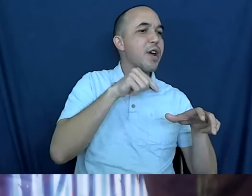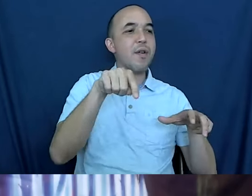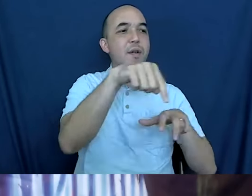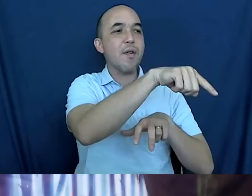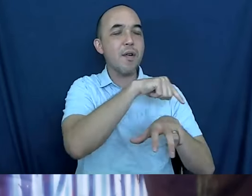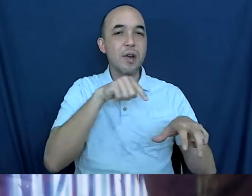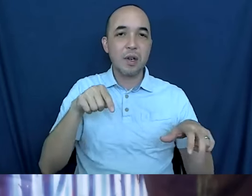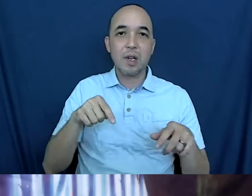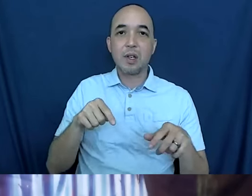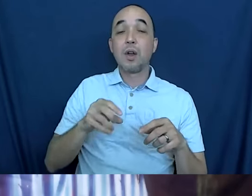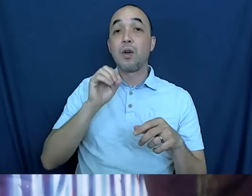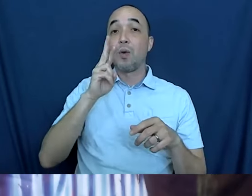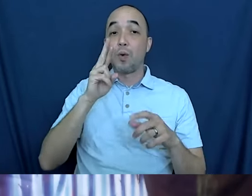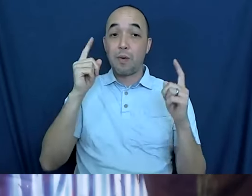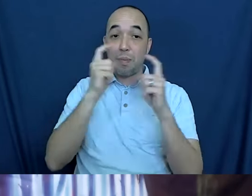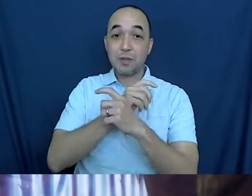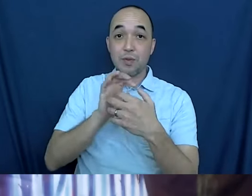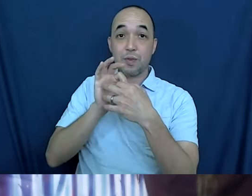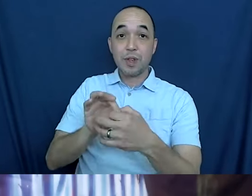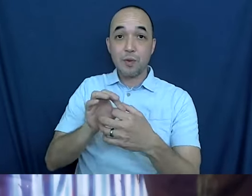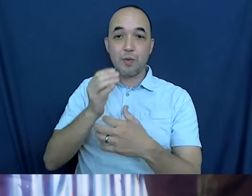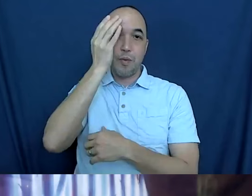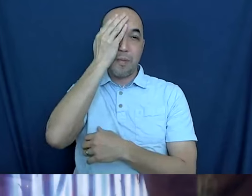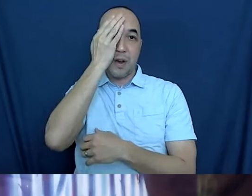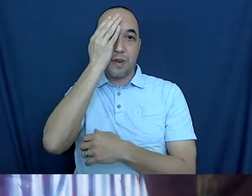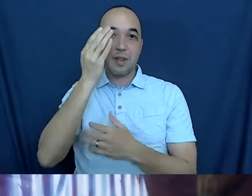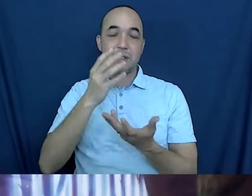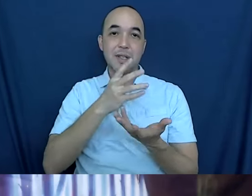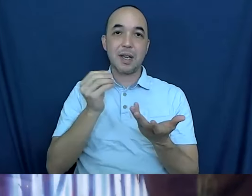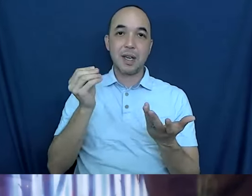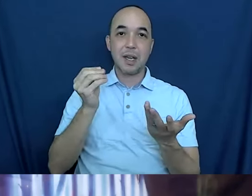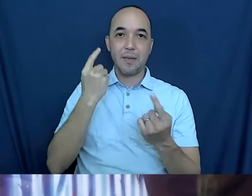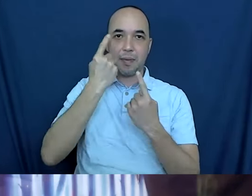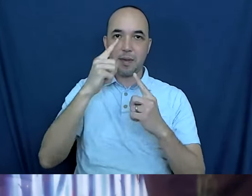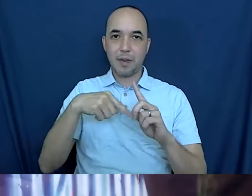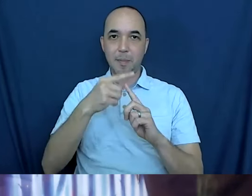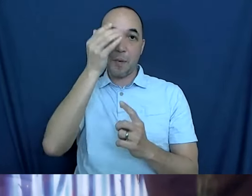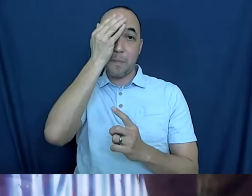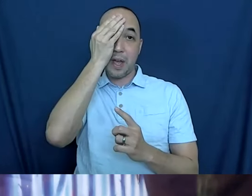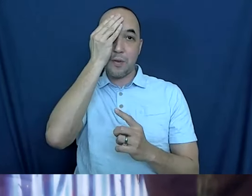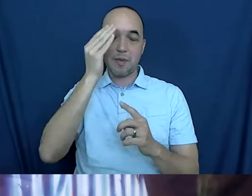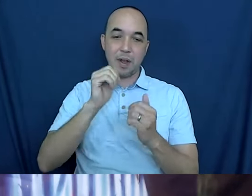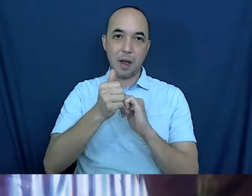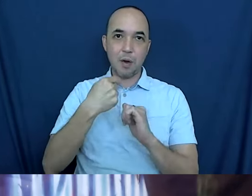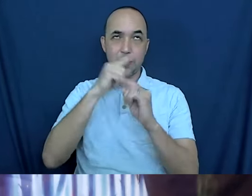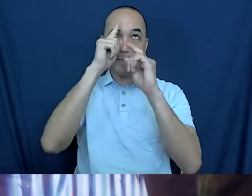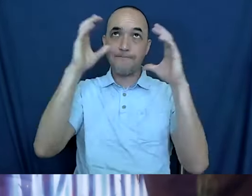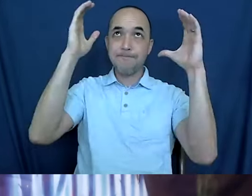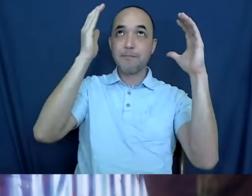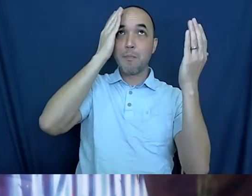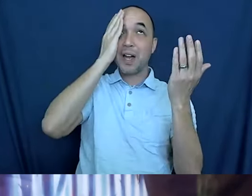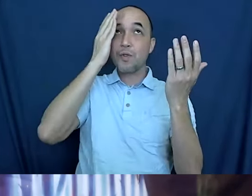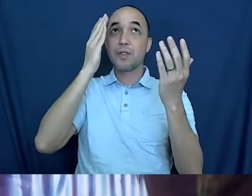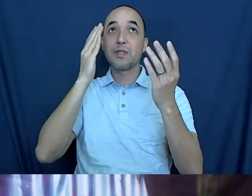puzzles related to pirates and like thinking about it back. Pirates, the way we see it, the way we think about it, like historically or just in